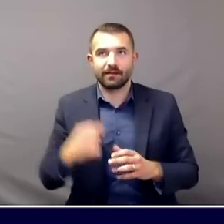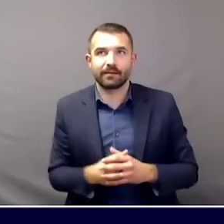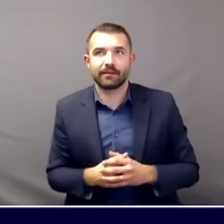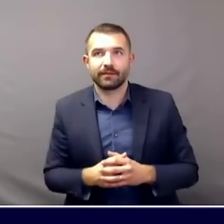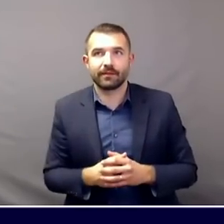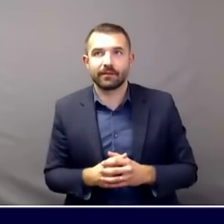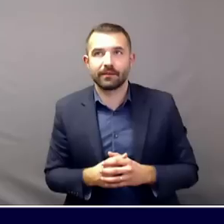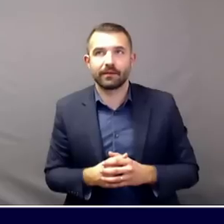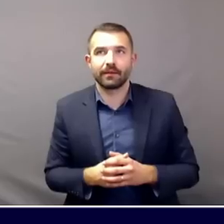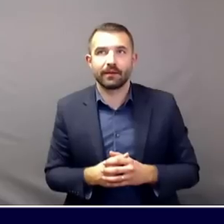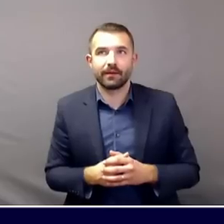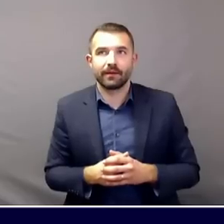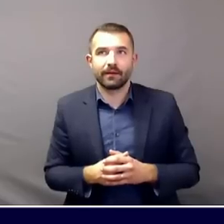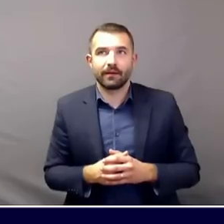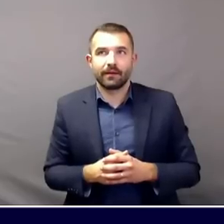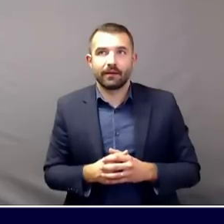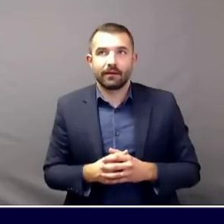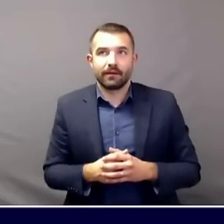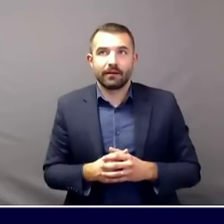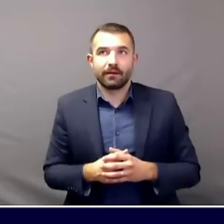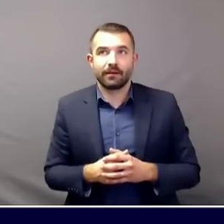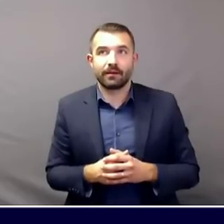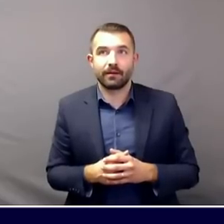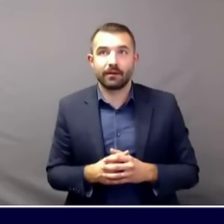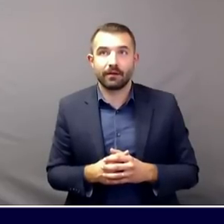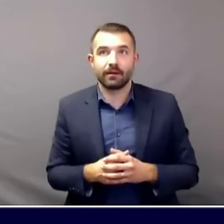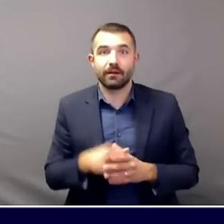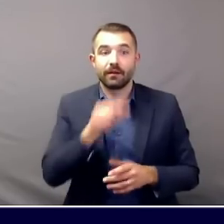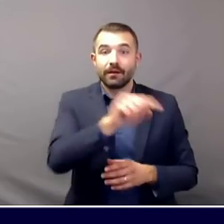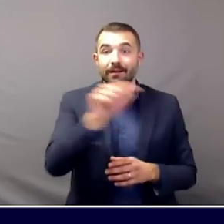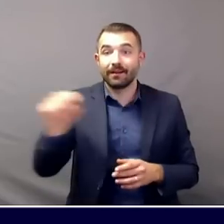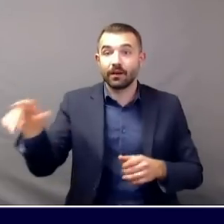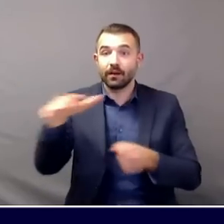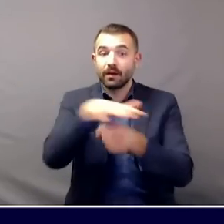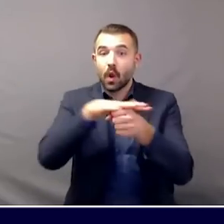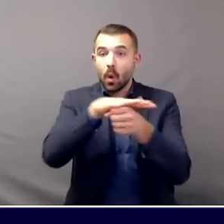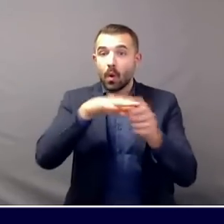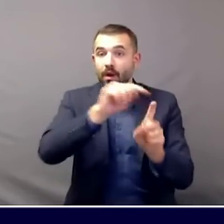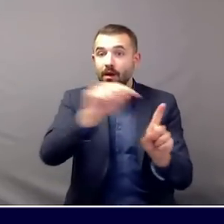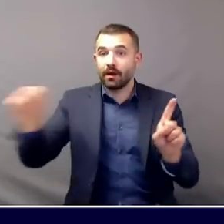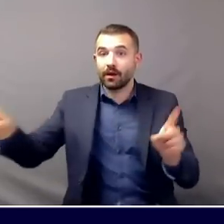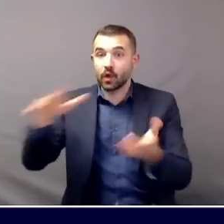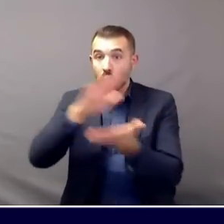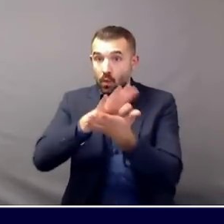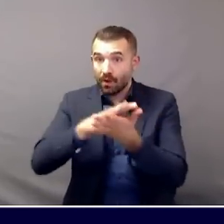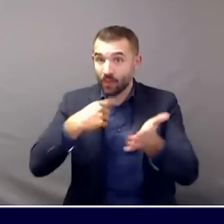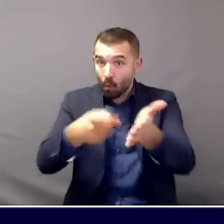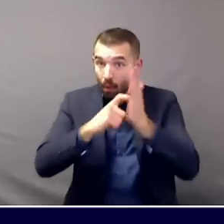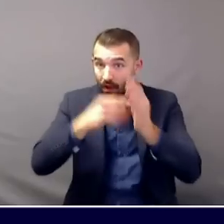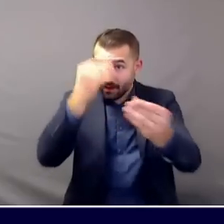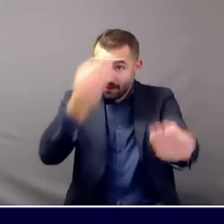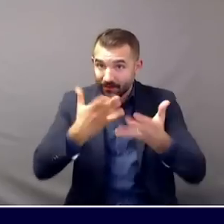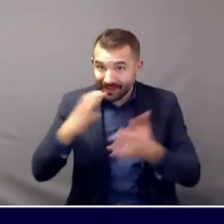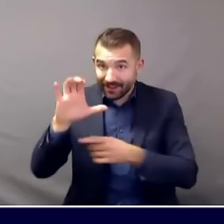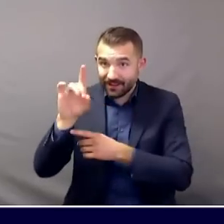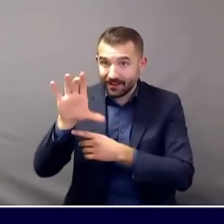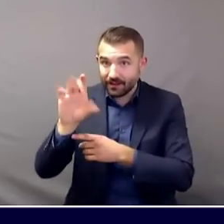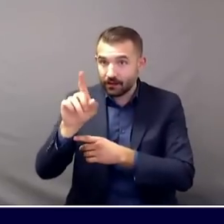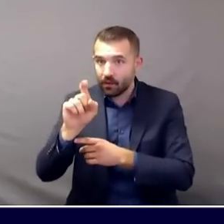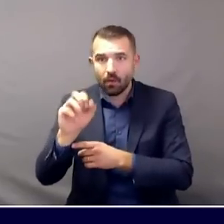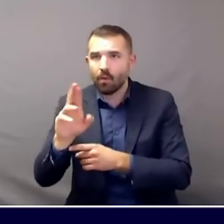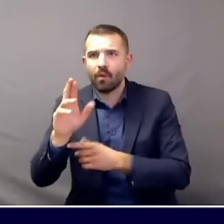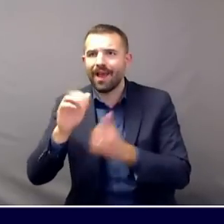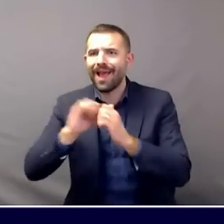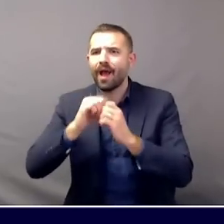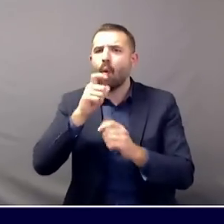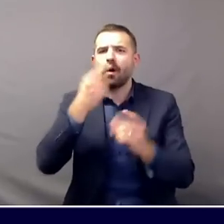cases at their location, or is it something that you find out more organically through contact tracing? We find out about these